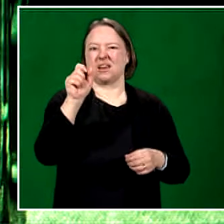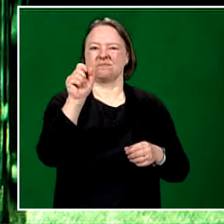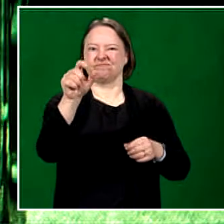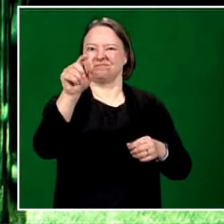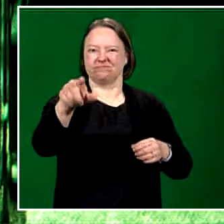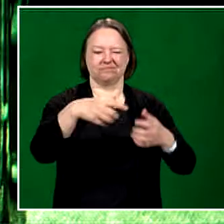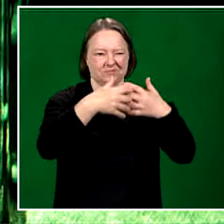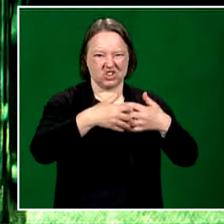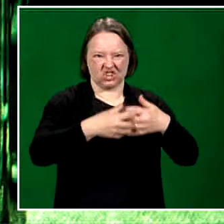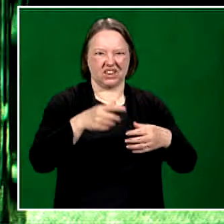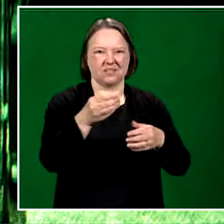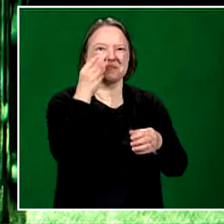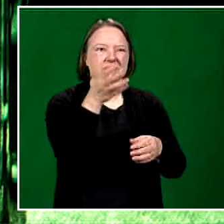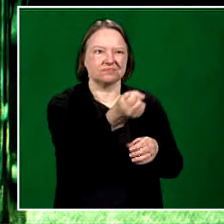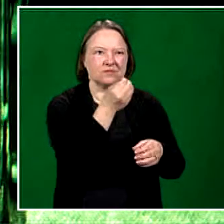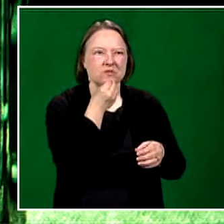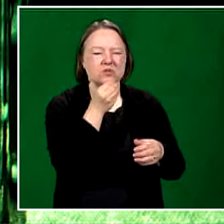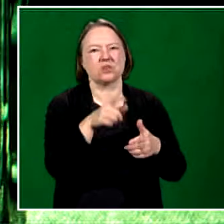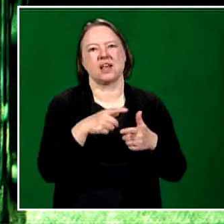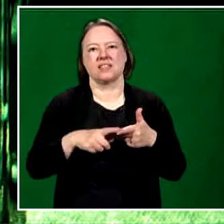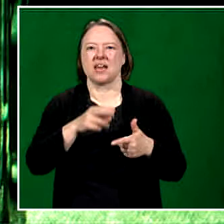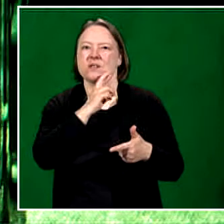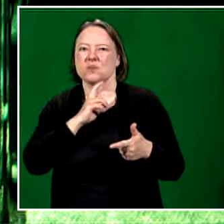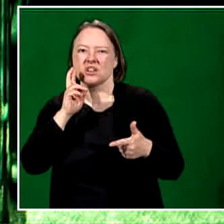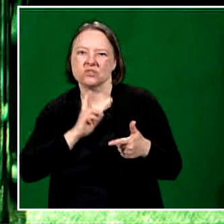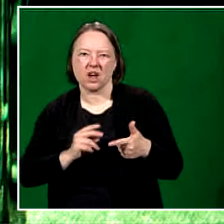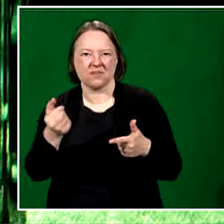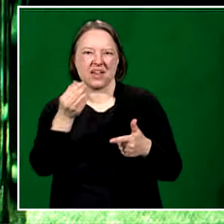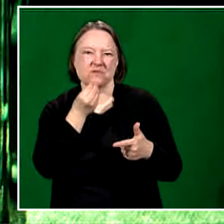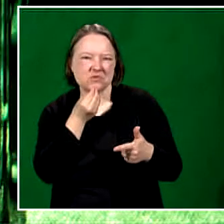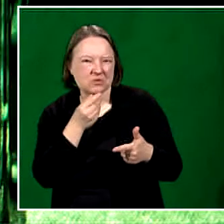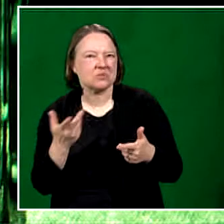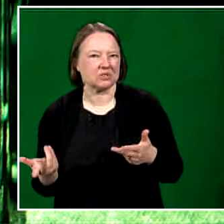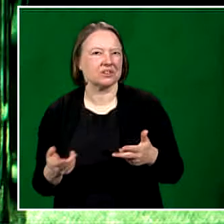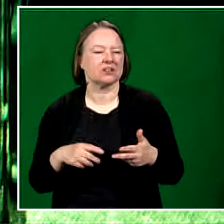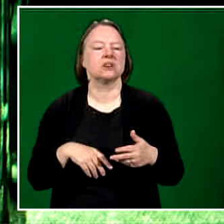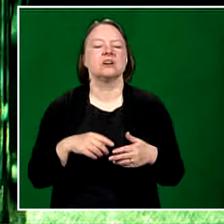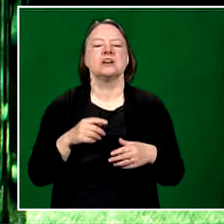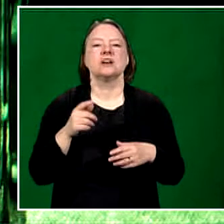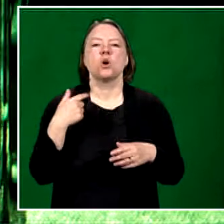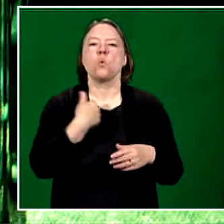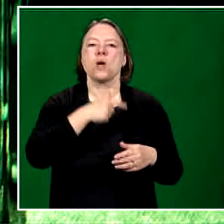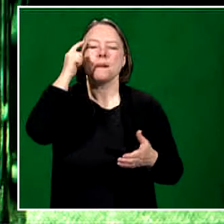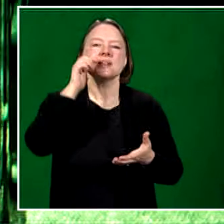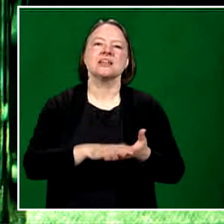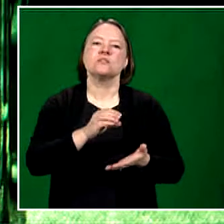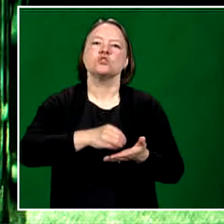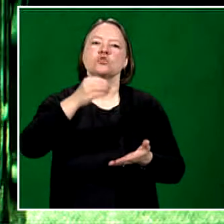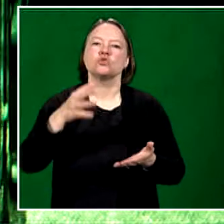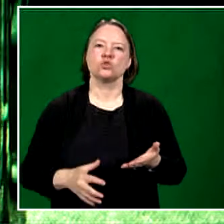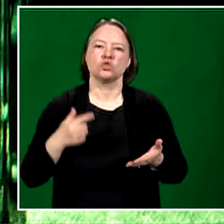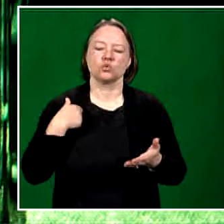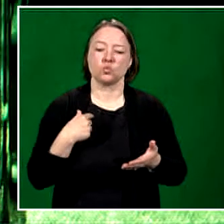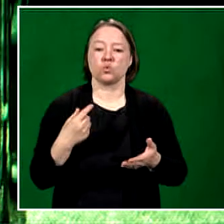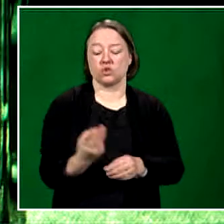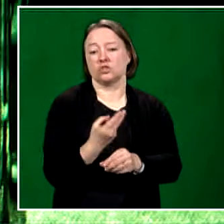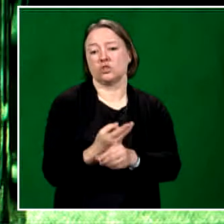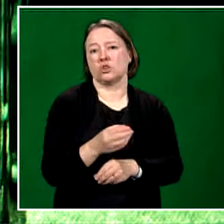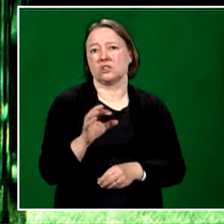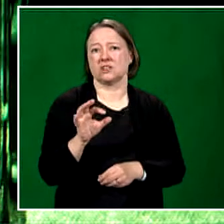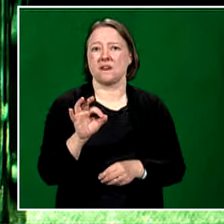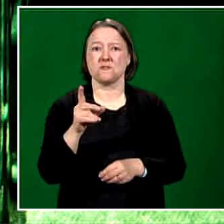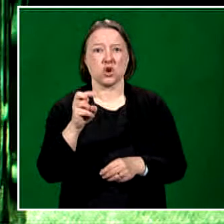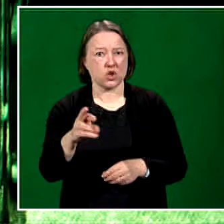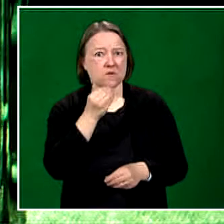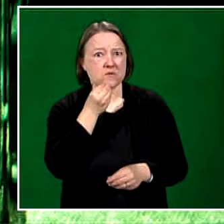food off-campus restaurants. However, we do believe that students would adapt further food because there are benefits